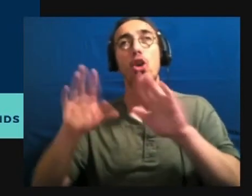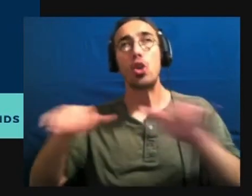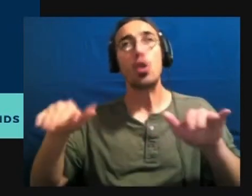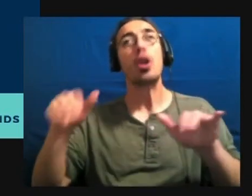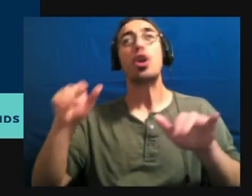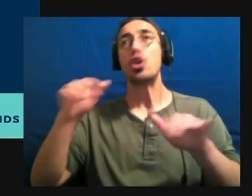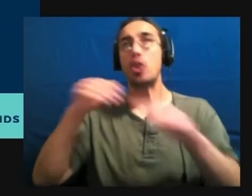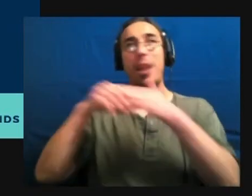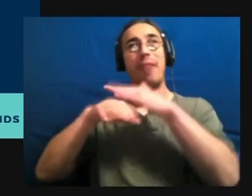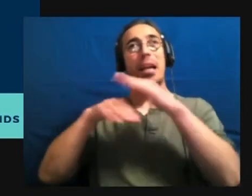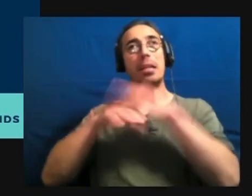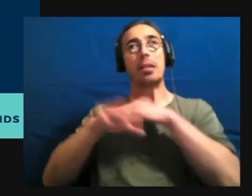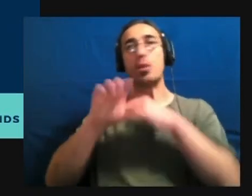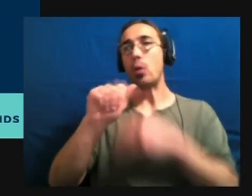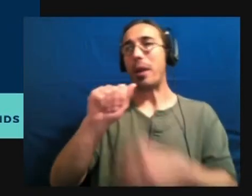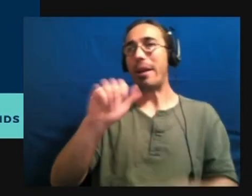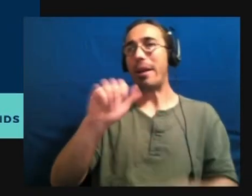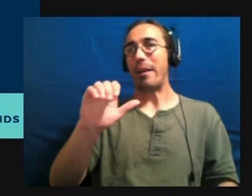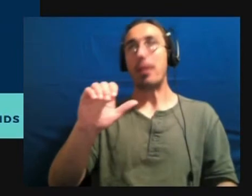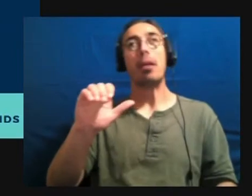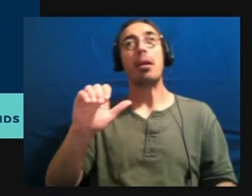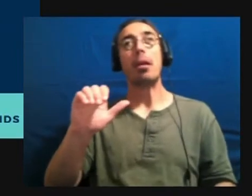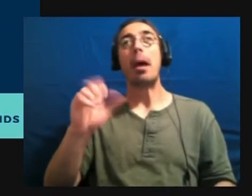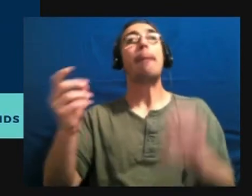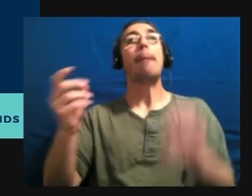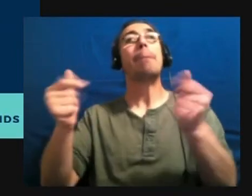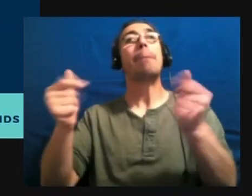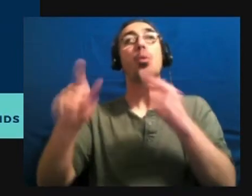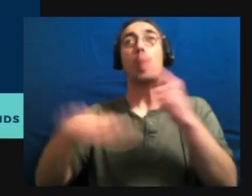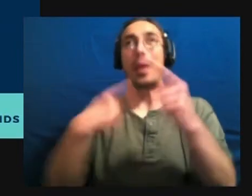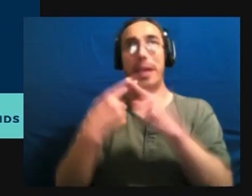AAC immediately upon diagnosis.